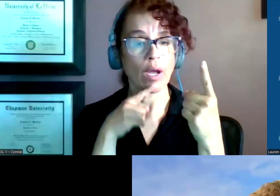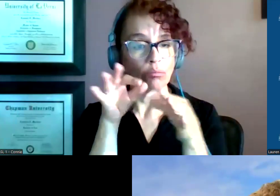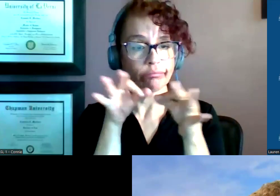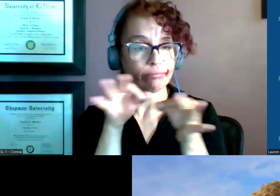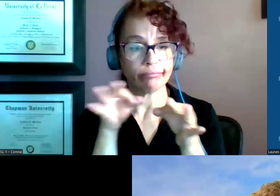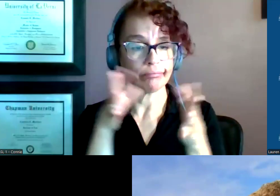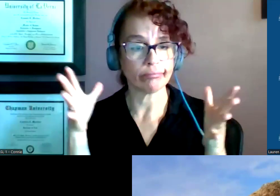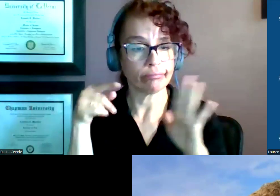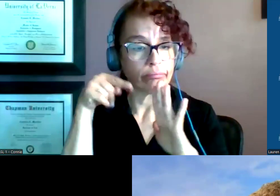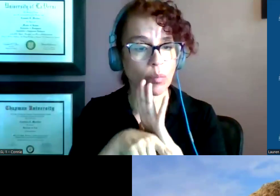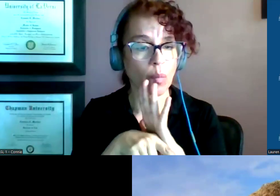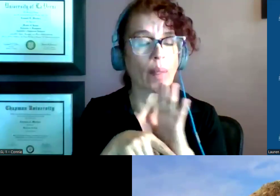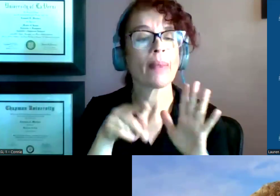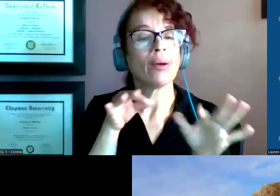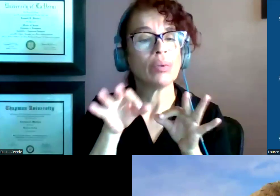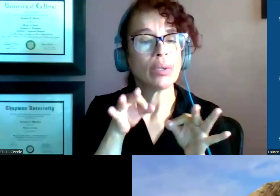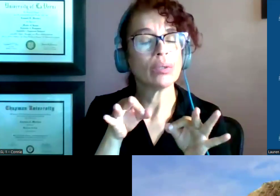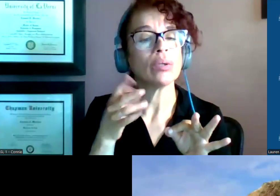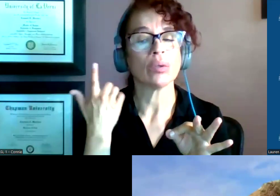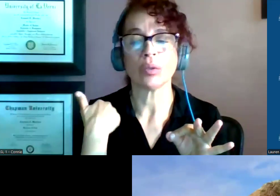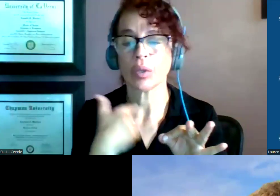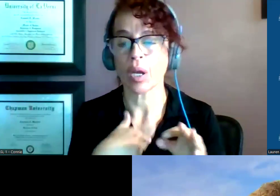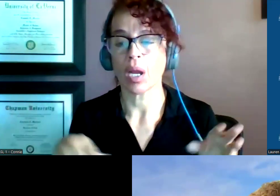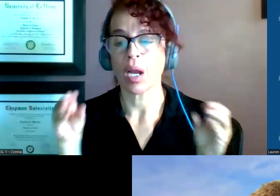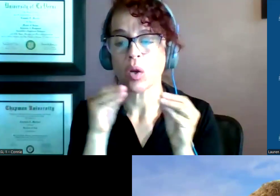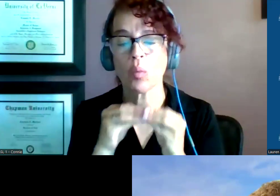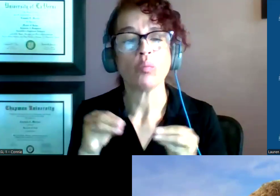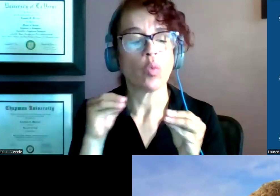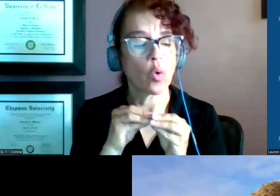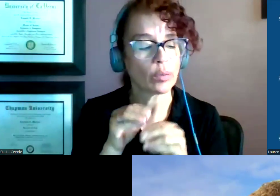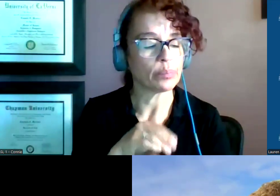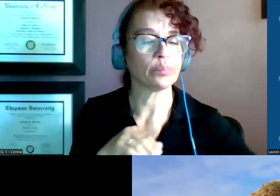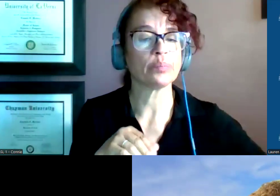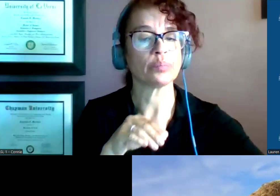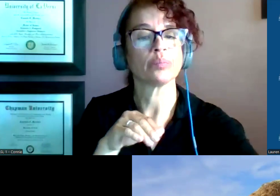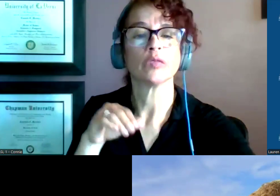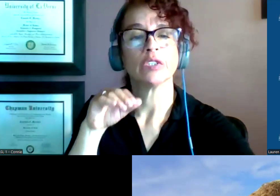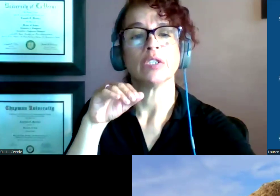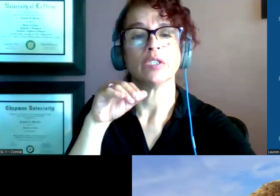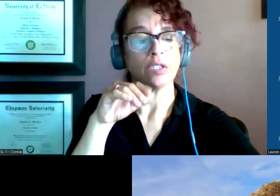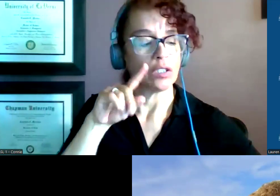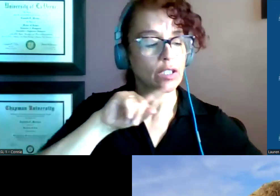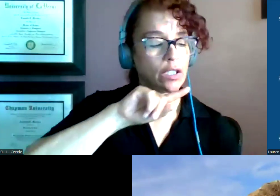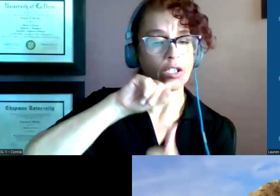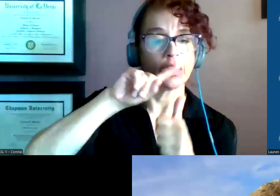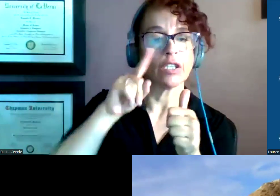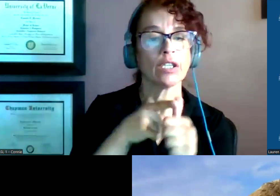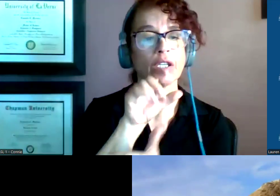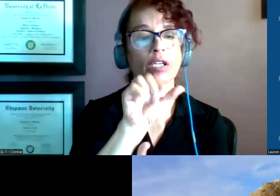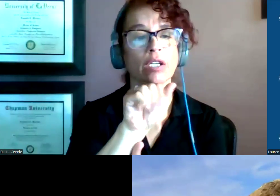much detail about these, but Corinne will add some more insight into these. So the first is